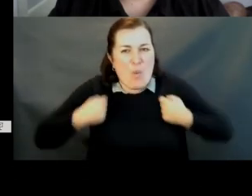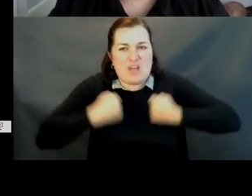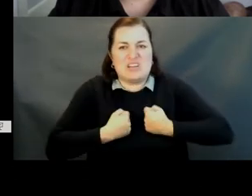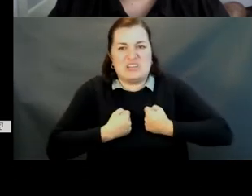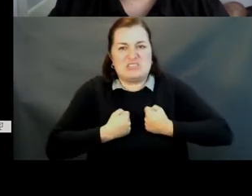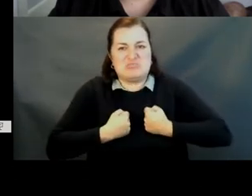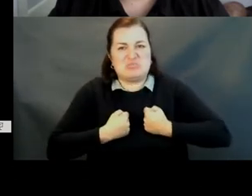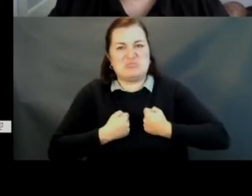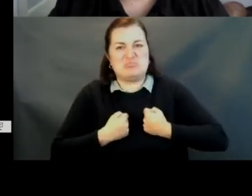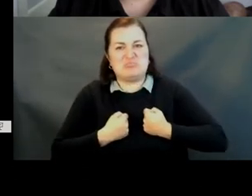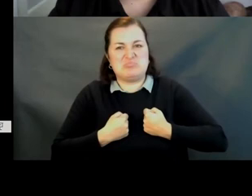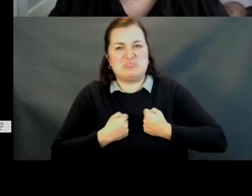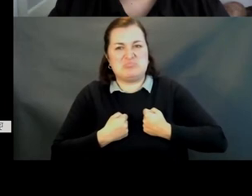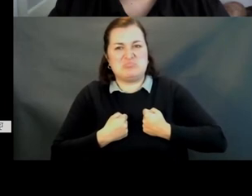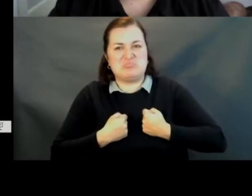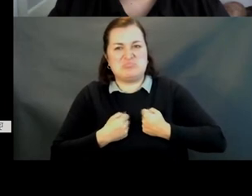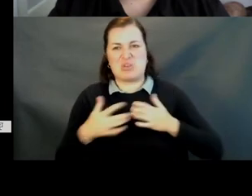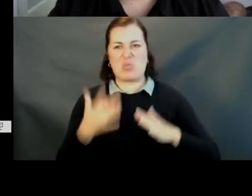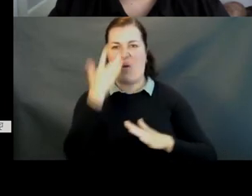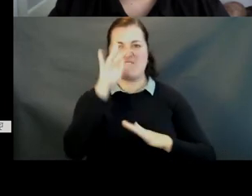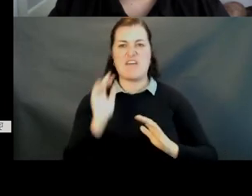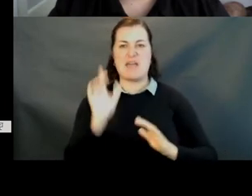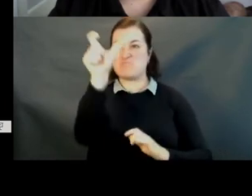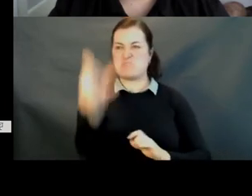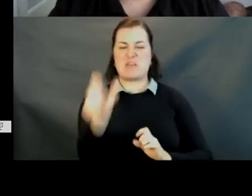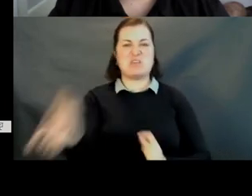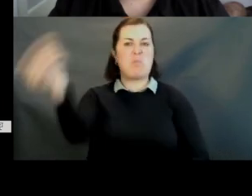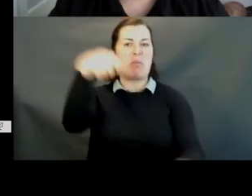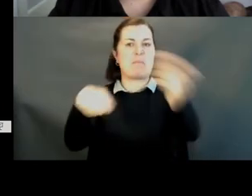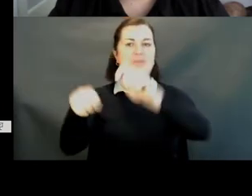not a dummy that you dress.